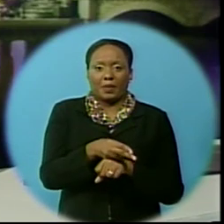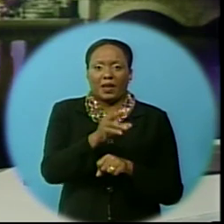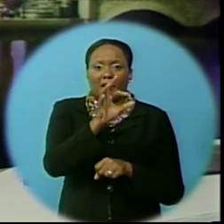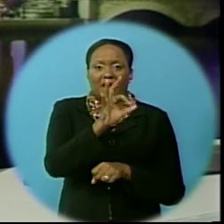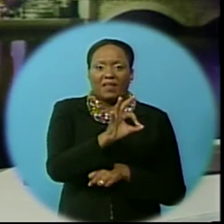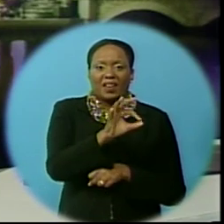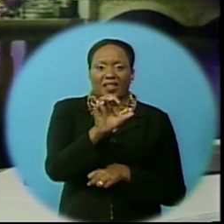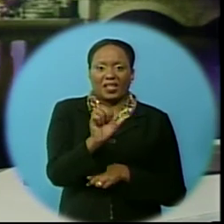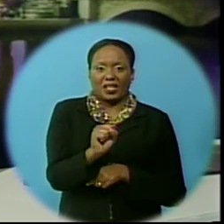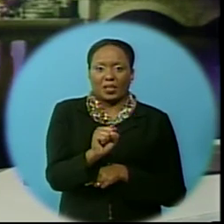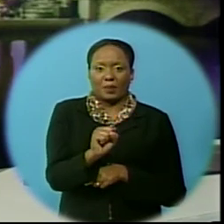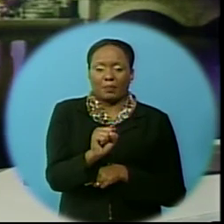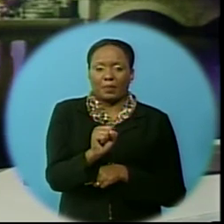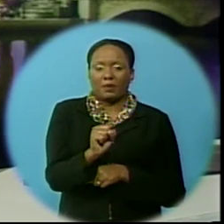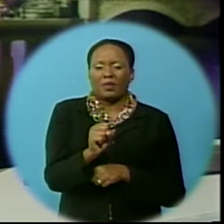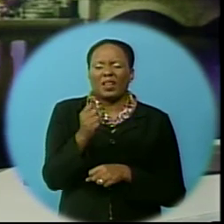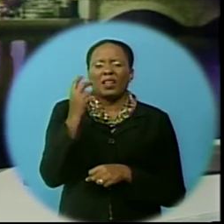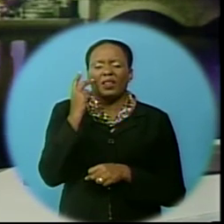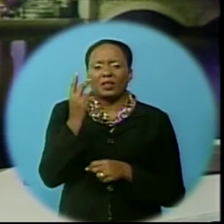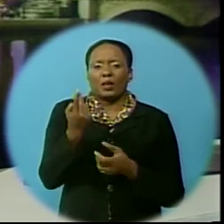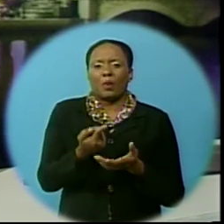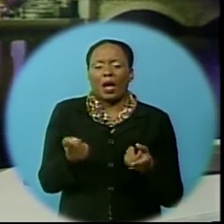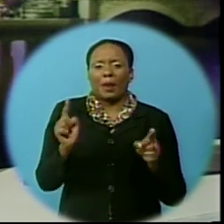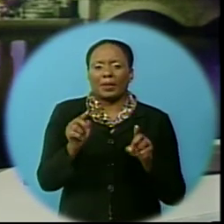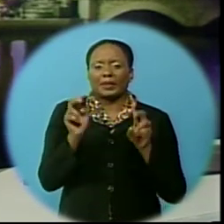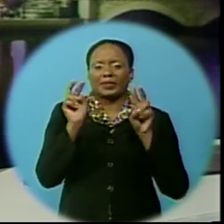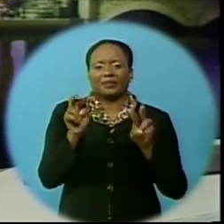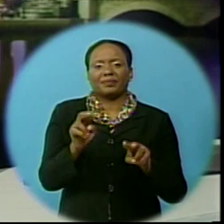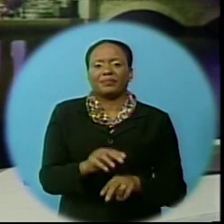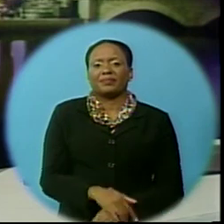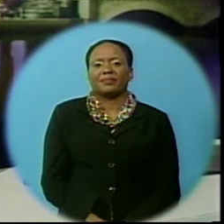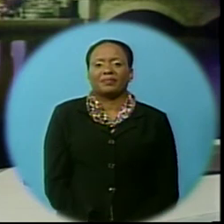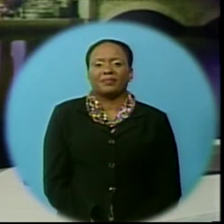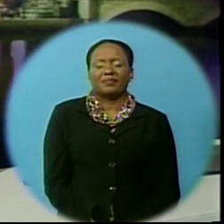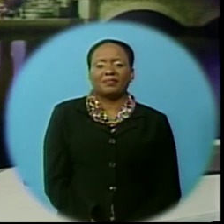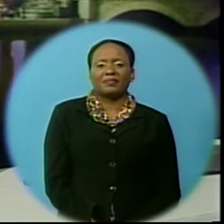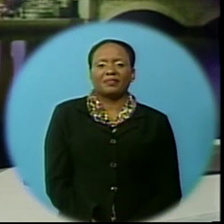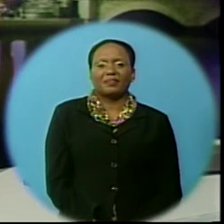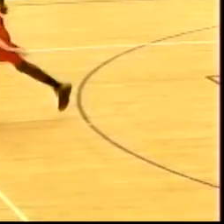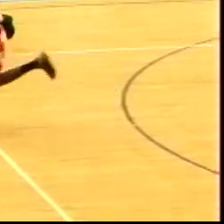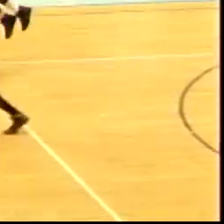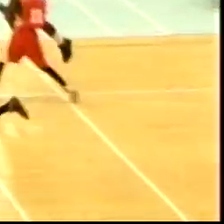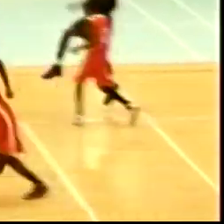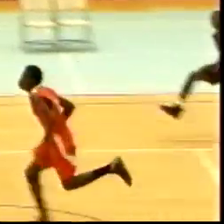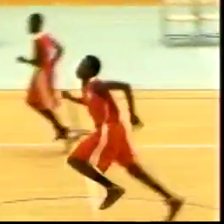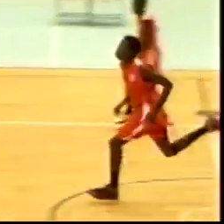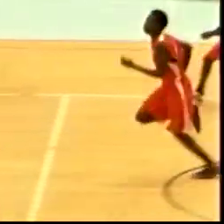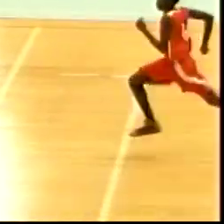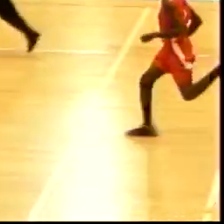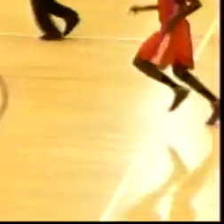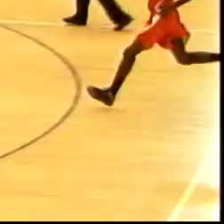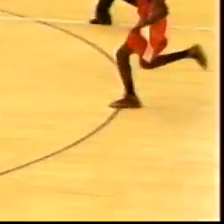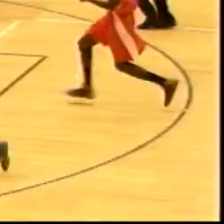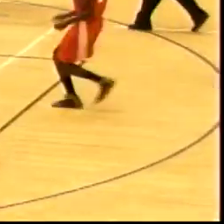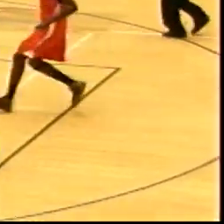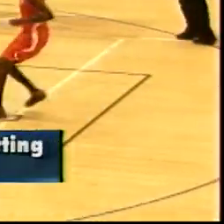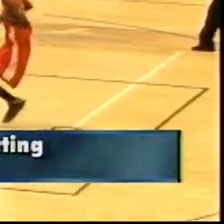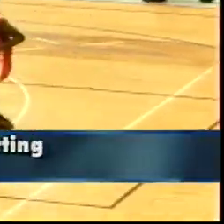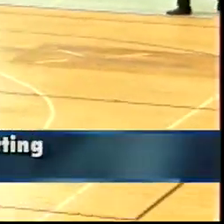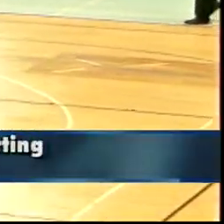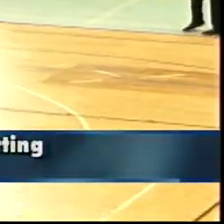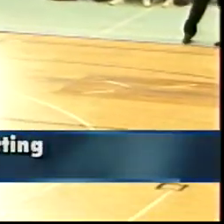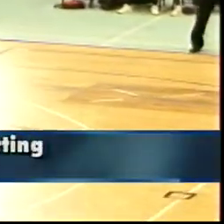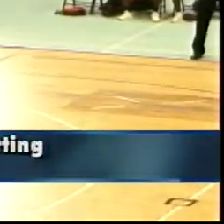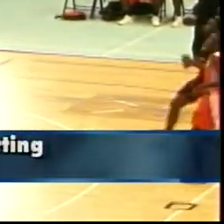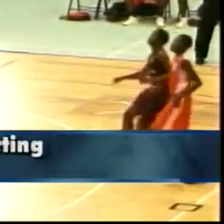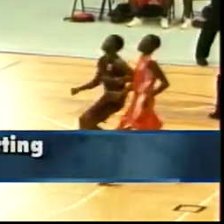walked over Frederick Smith to snap up the other remaining spot. Great and Scilly in the maroon on the break against